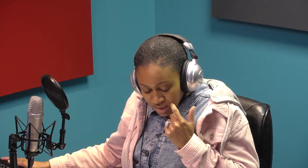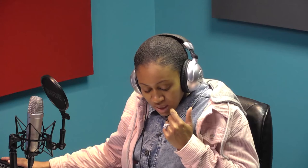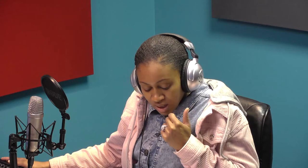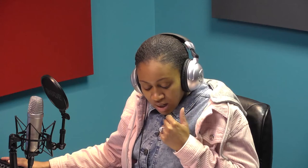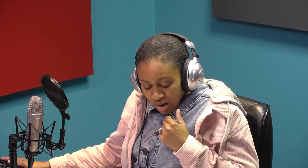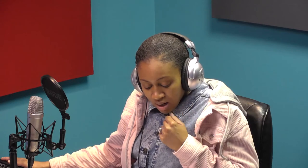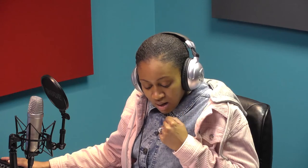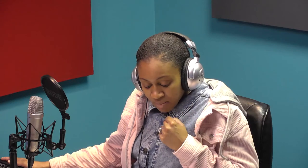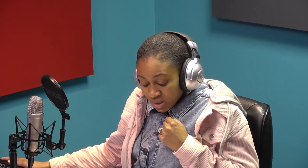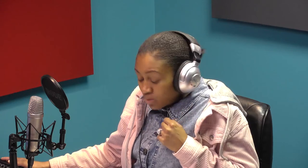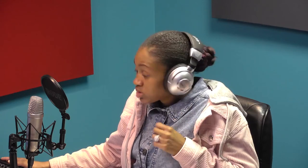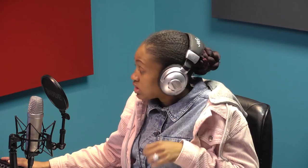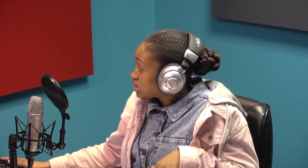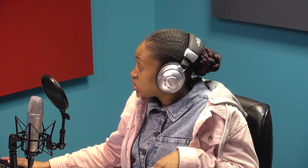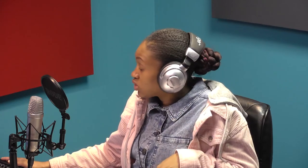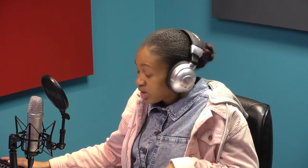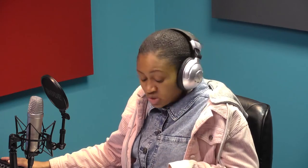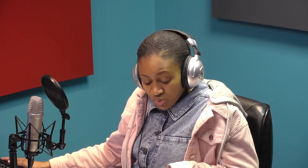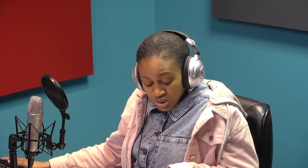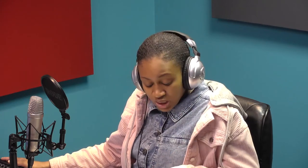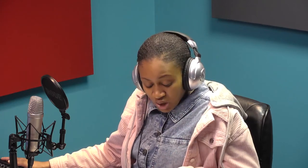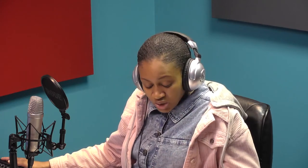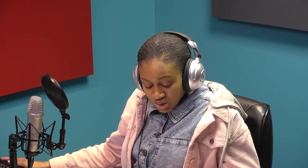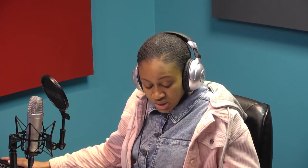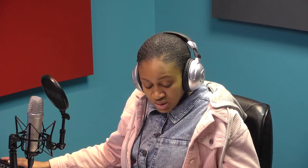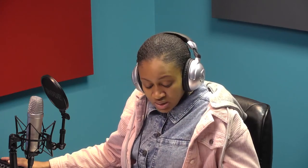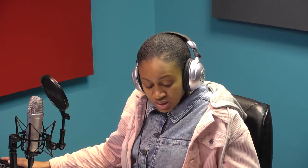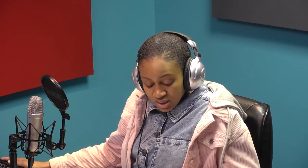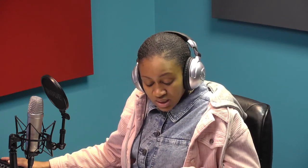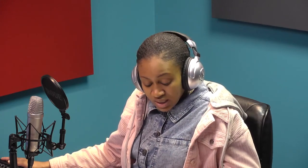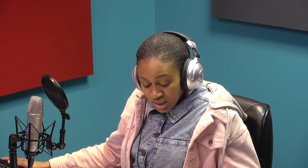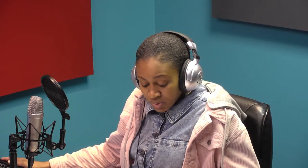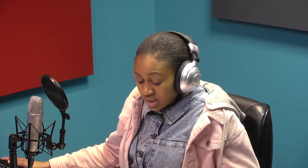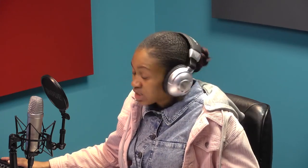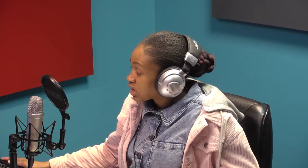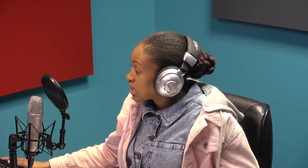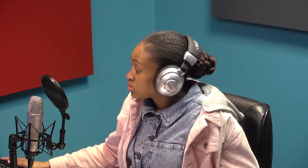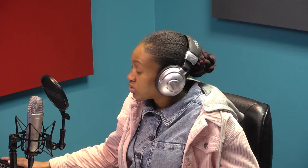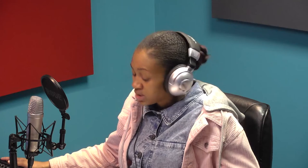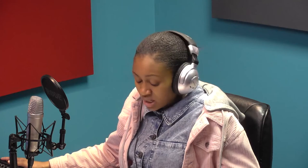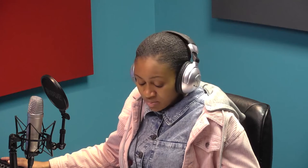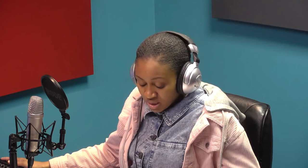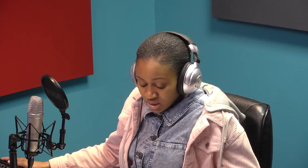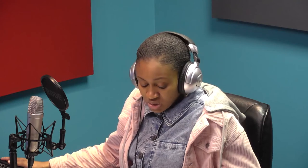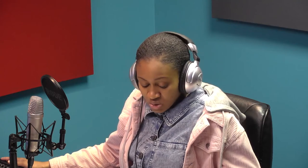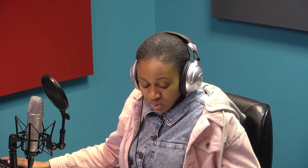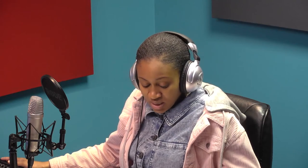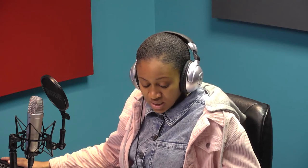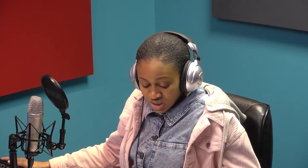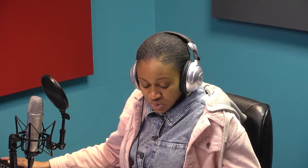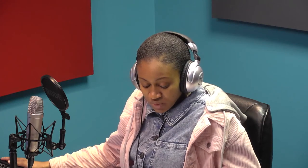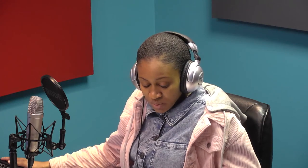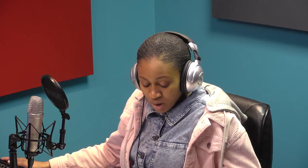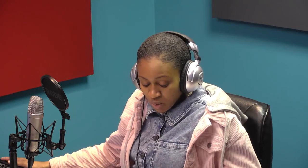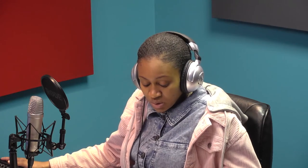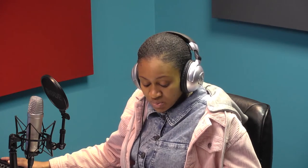class. Um, it was, this generation was the largest leap in educational attainment in the U.S. history, from oldest